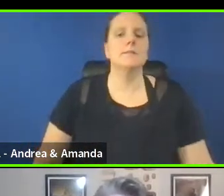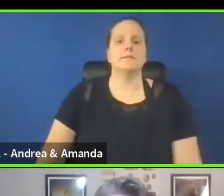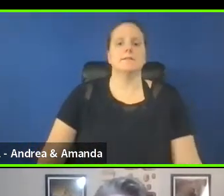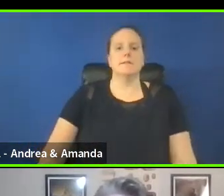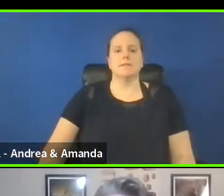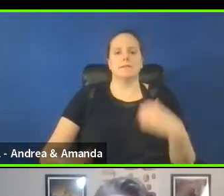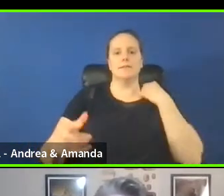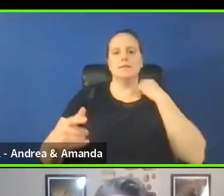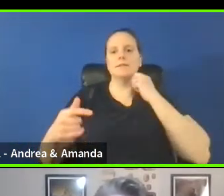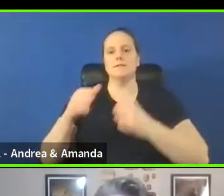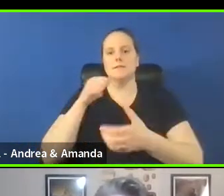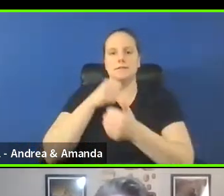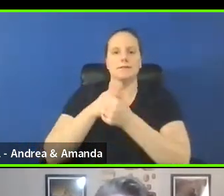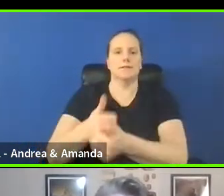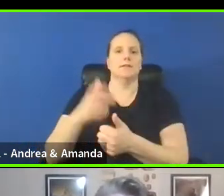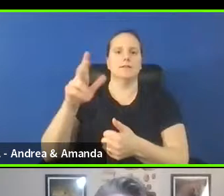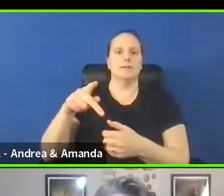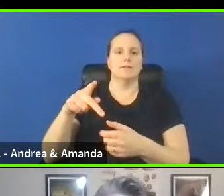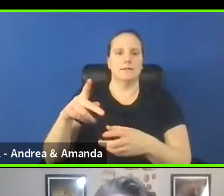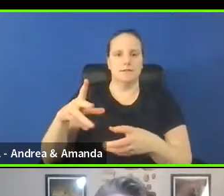community engagement group